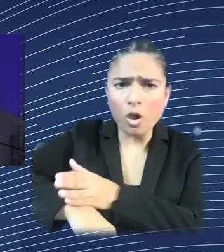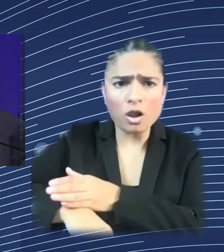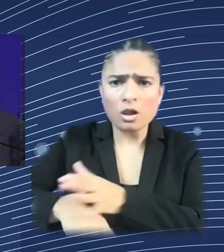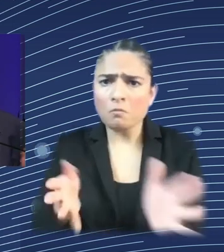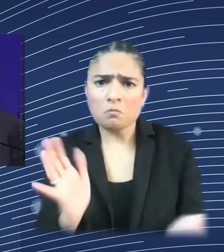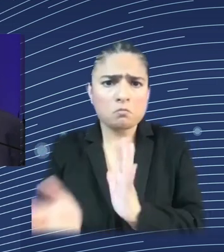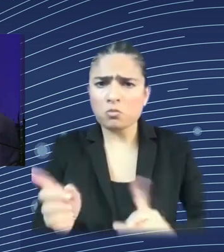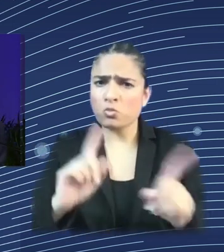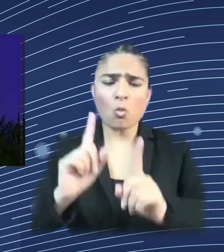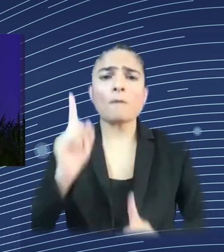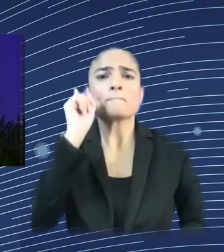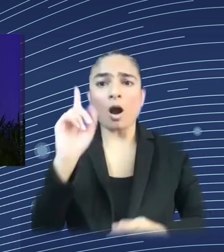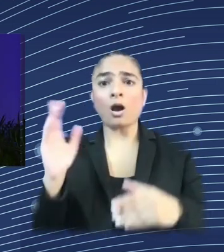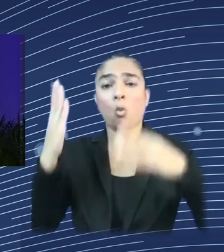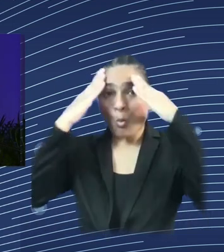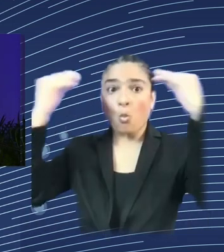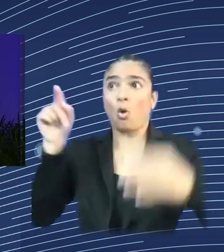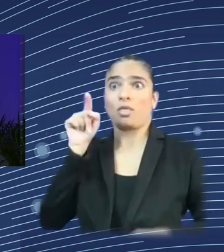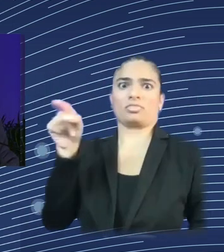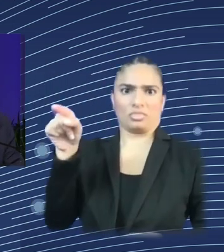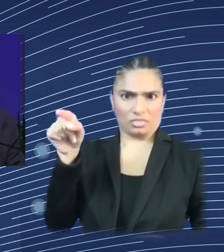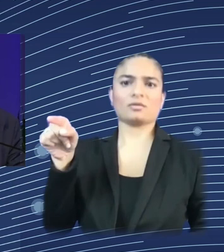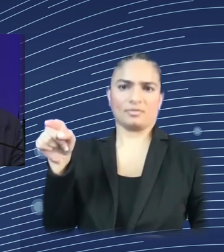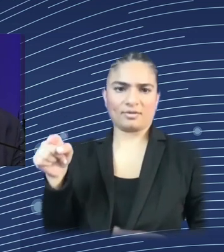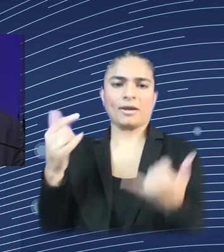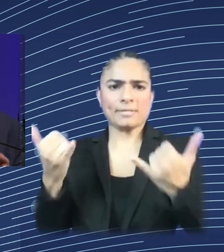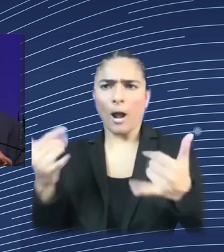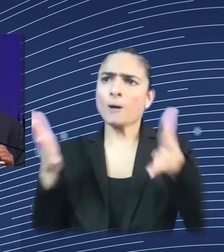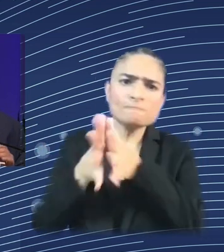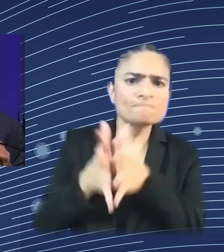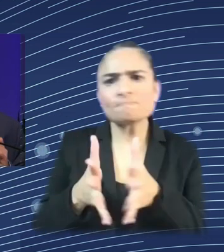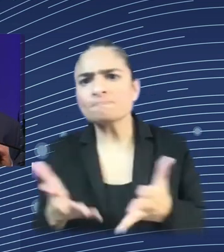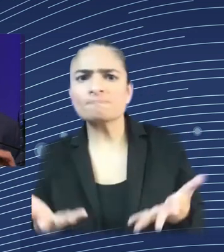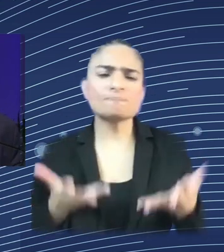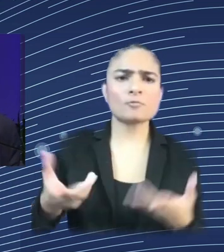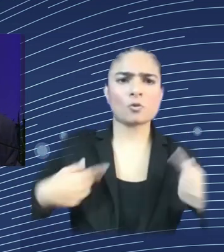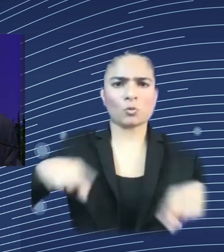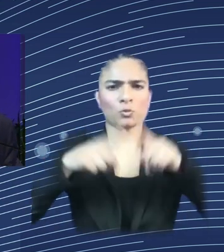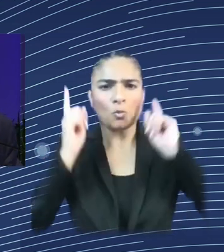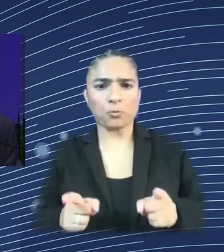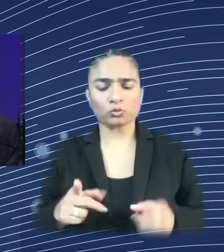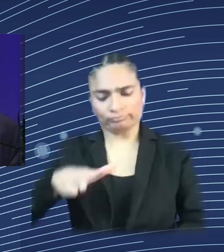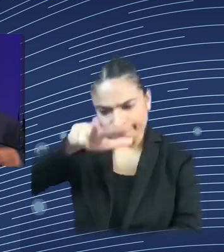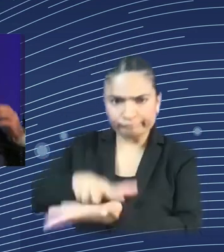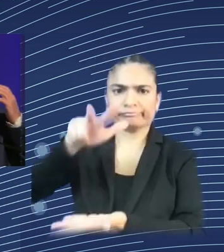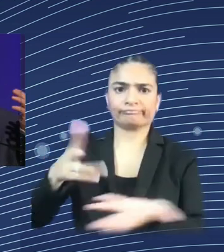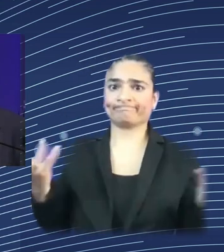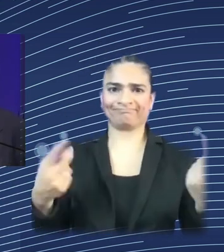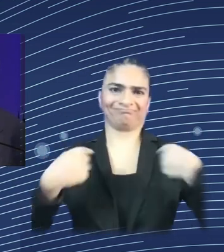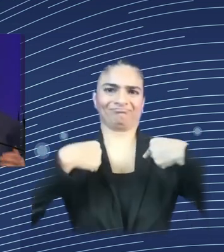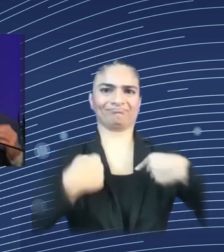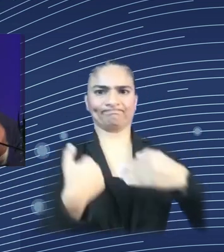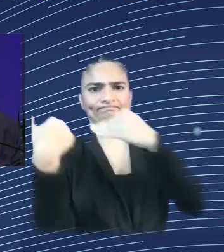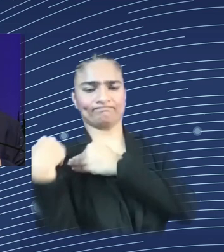decision-making by us. Next slide, please. We are not standing still. That means you have to think,